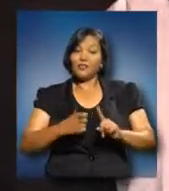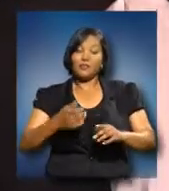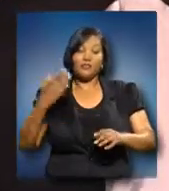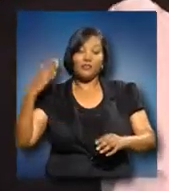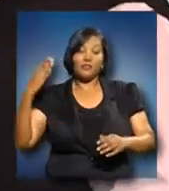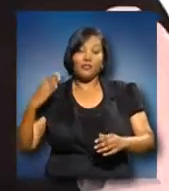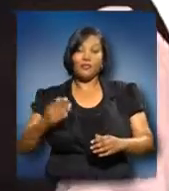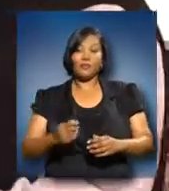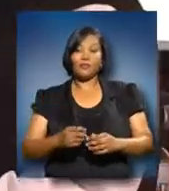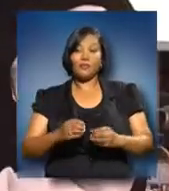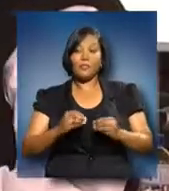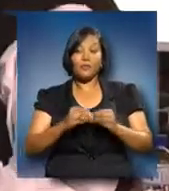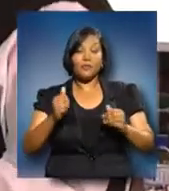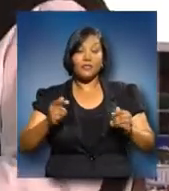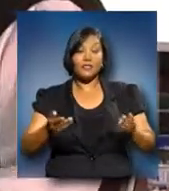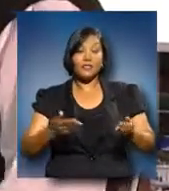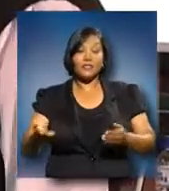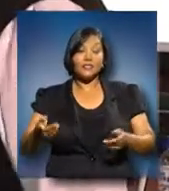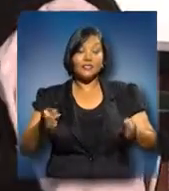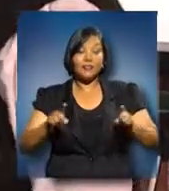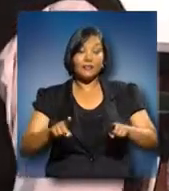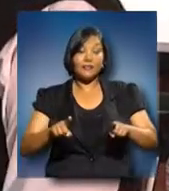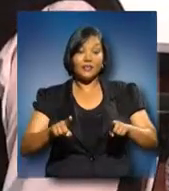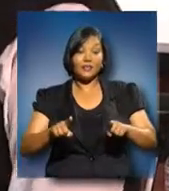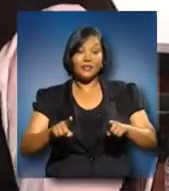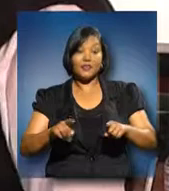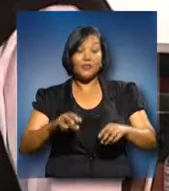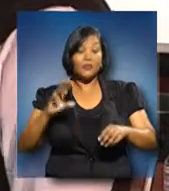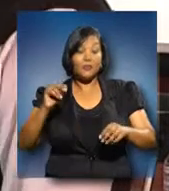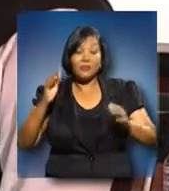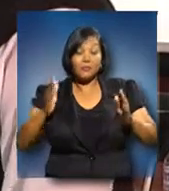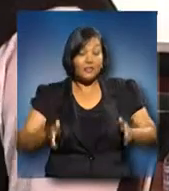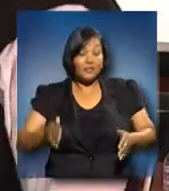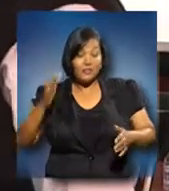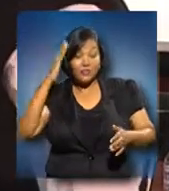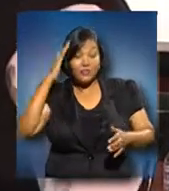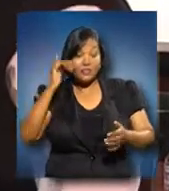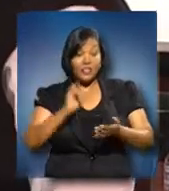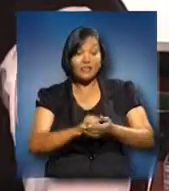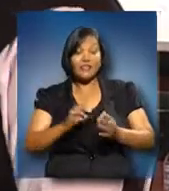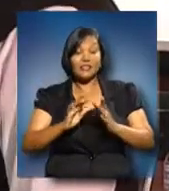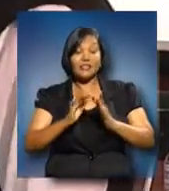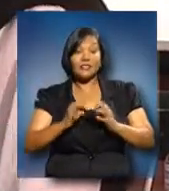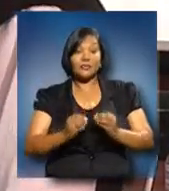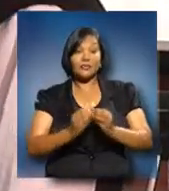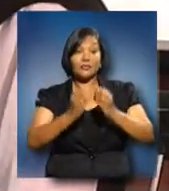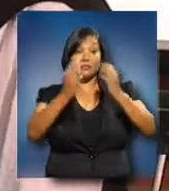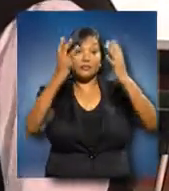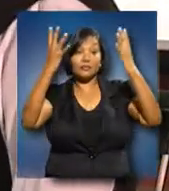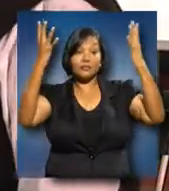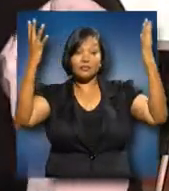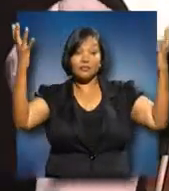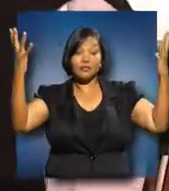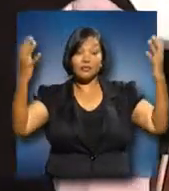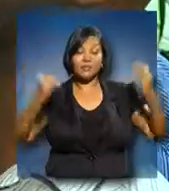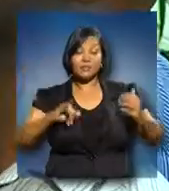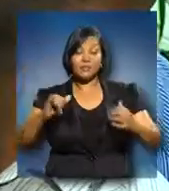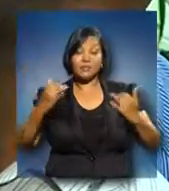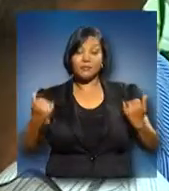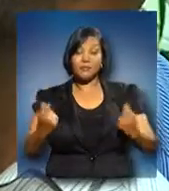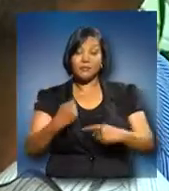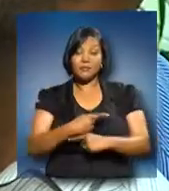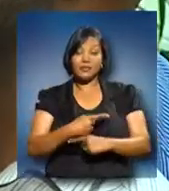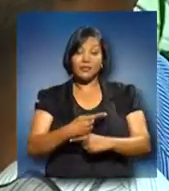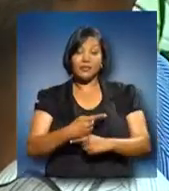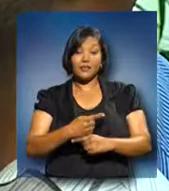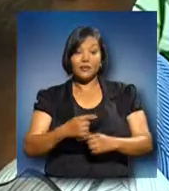of many of the things that have happened over the years. Actually, no one thought that it would reach the scale that it has today.